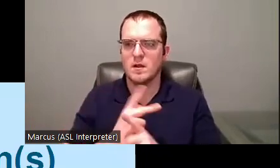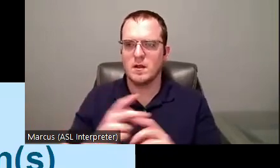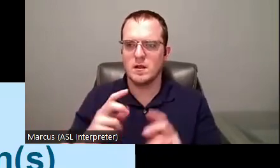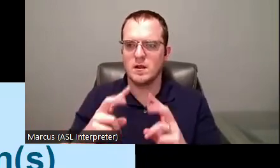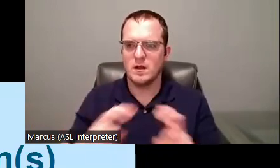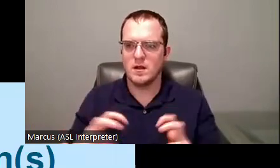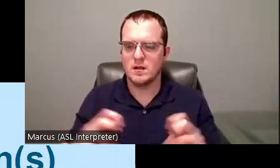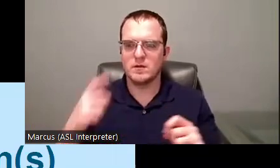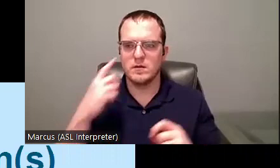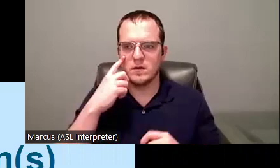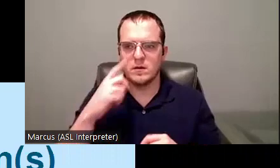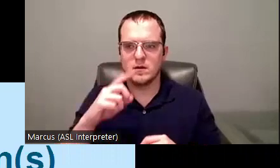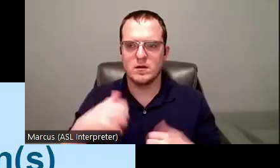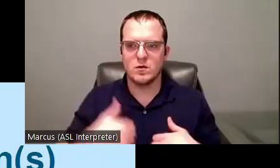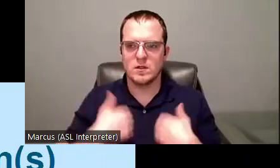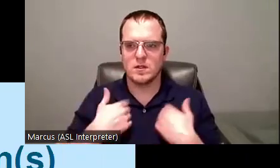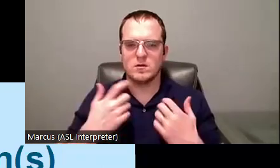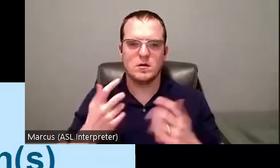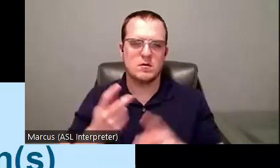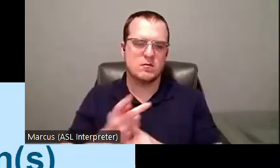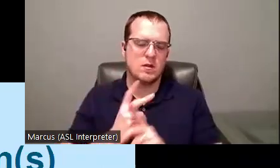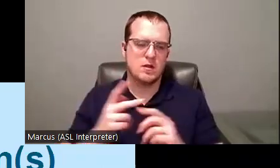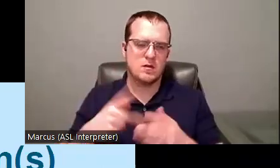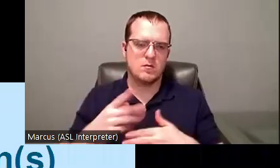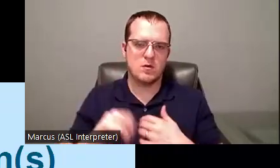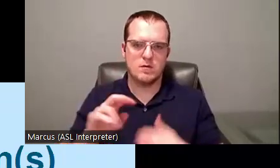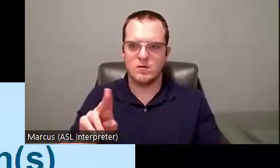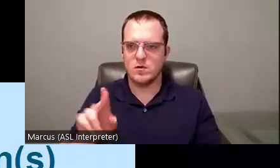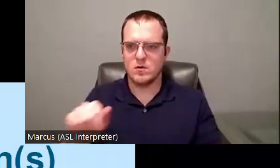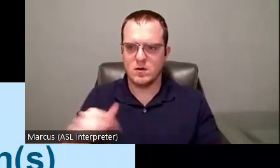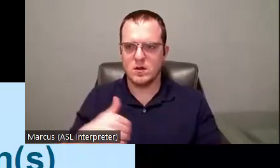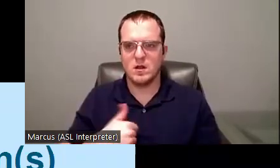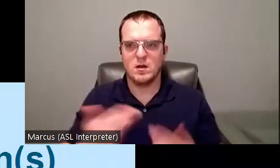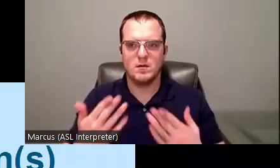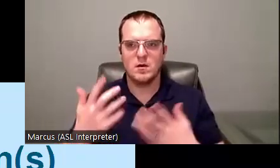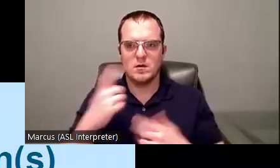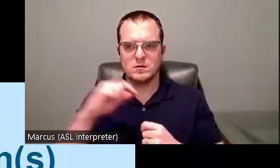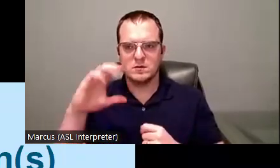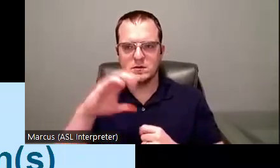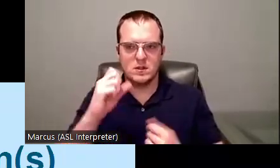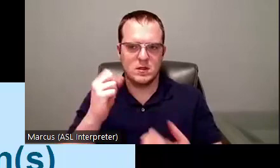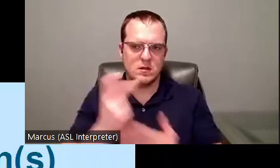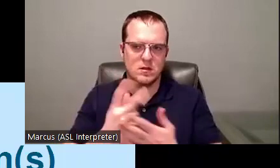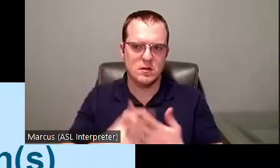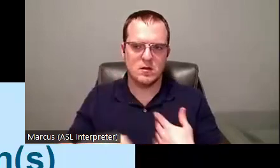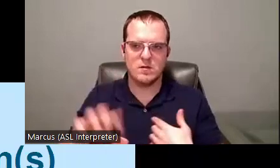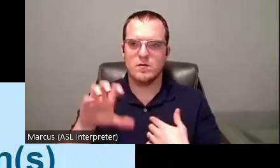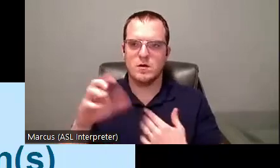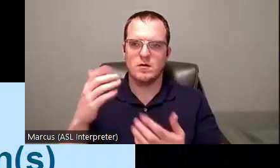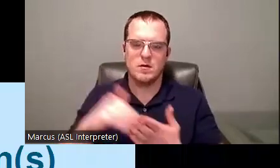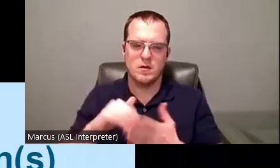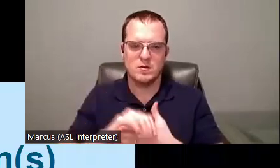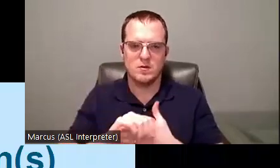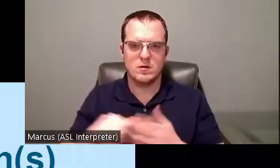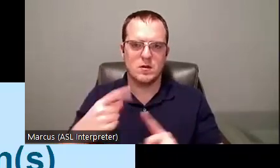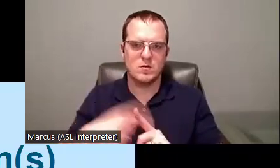a lending analyst in the residential lending department of the URA. I am here today seeking approval for a $500,000 rental